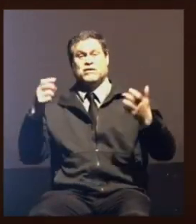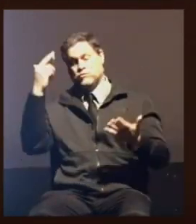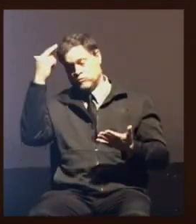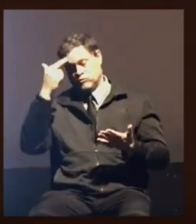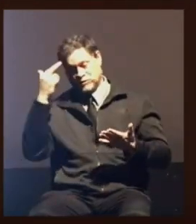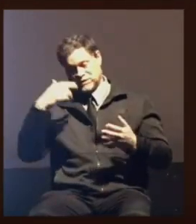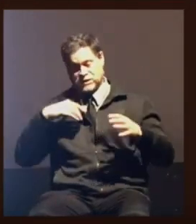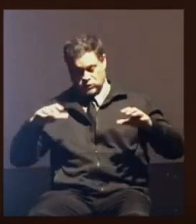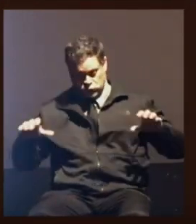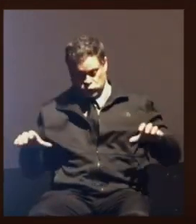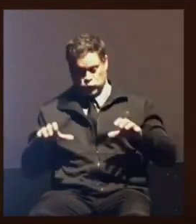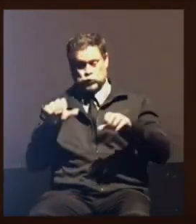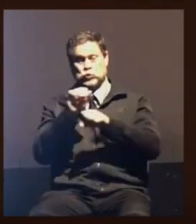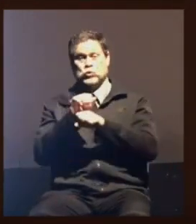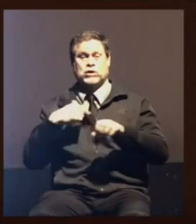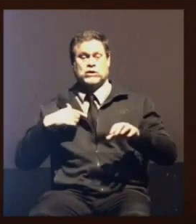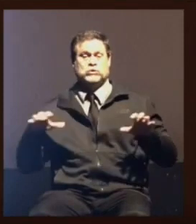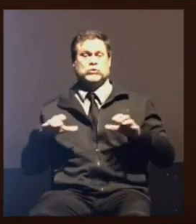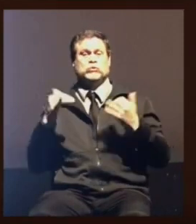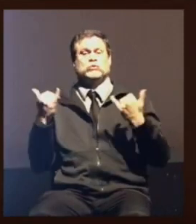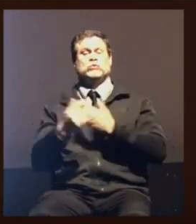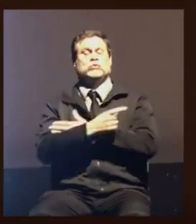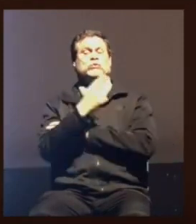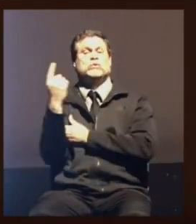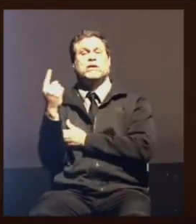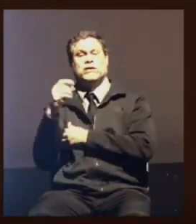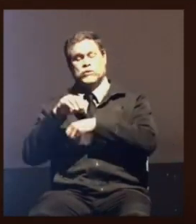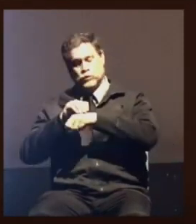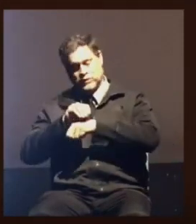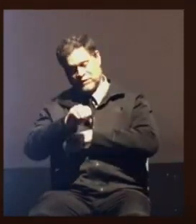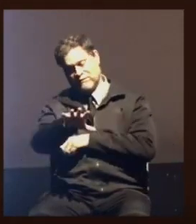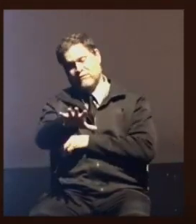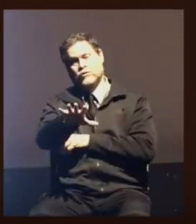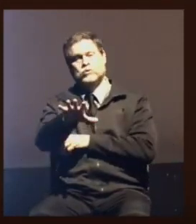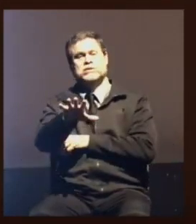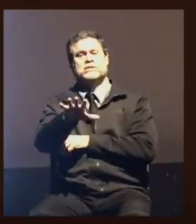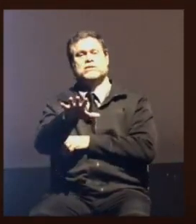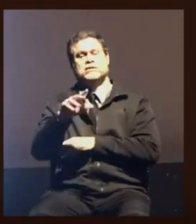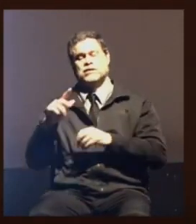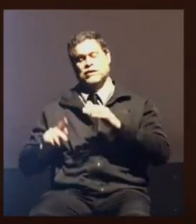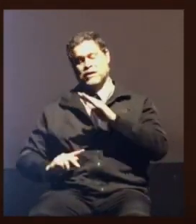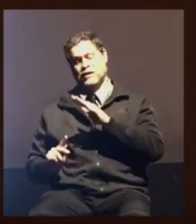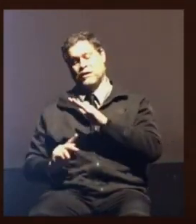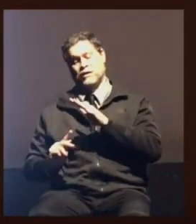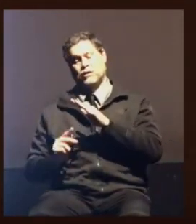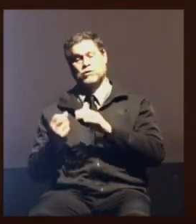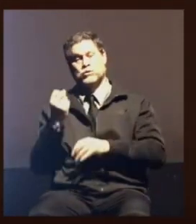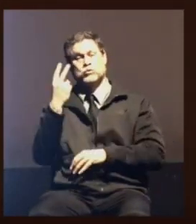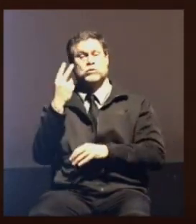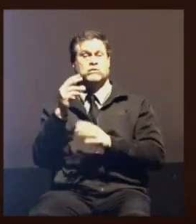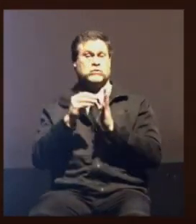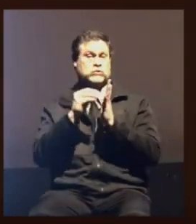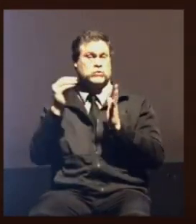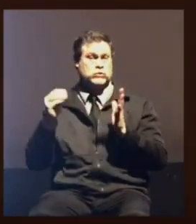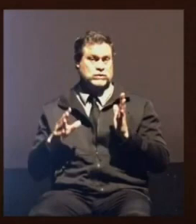why I do the work that I do today, right, to influence our K-12 students.